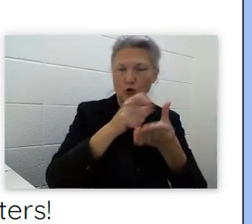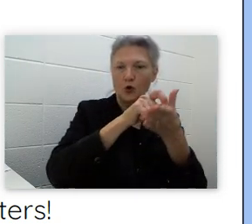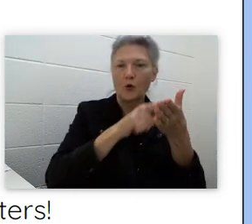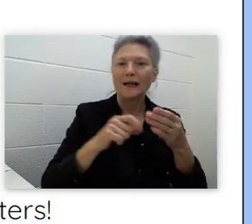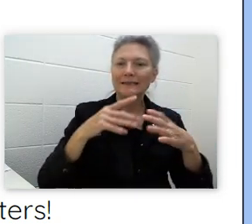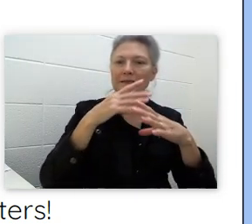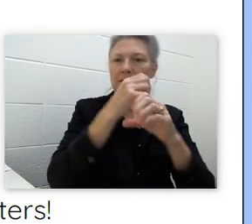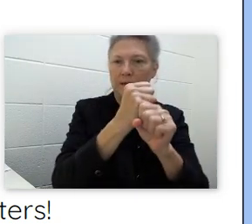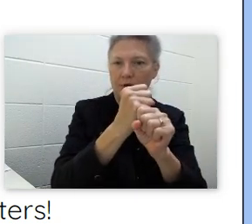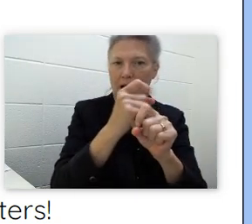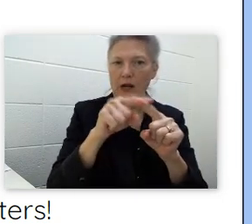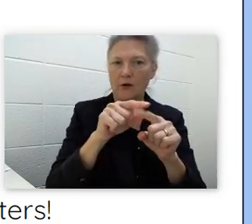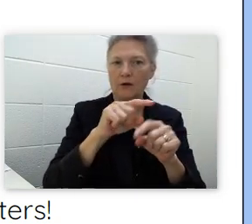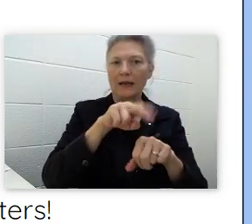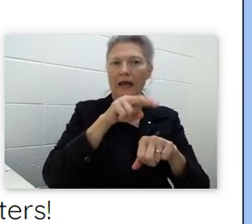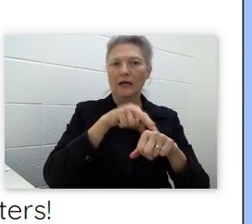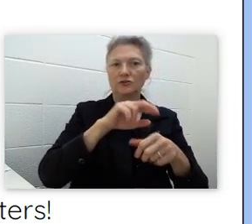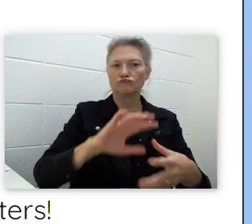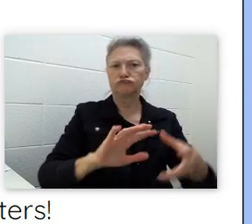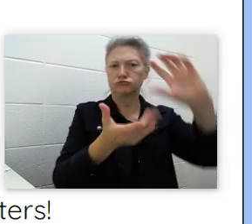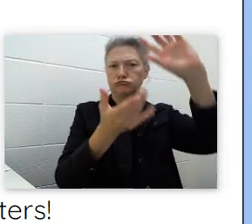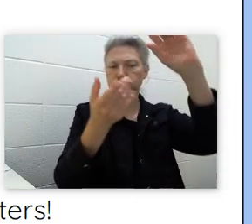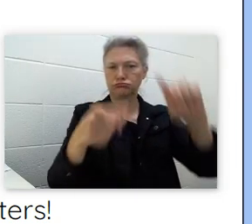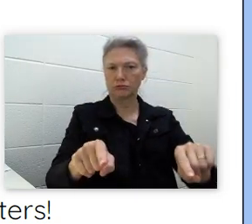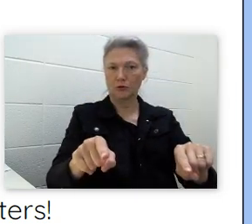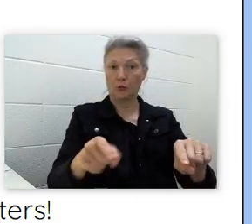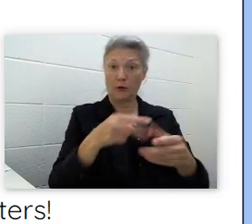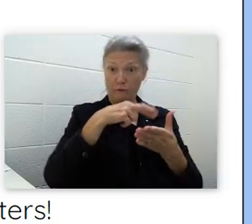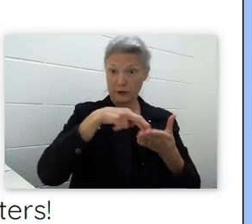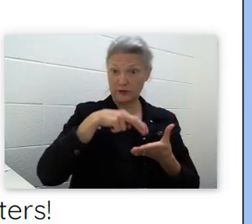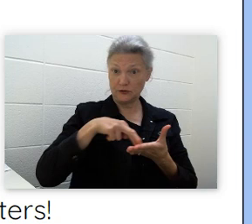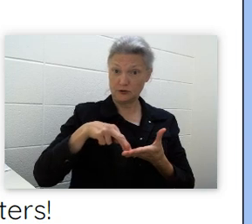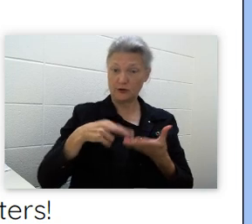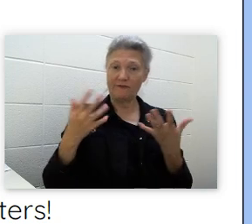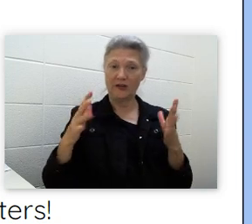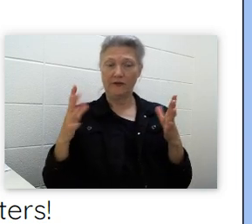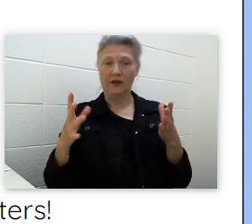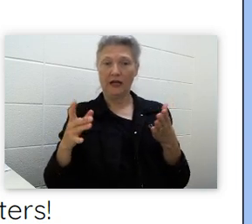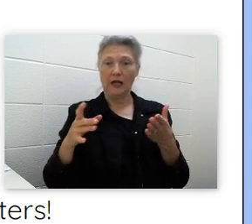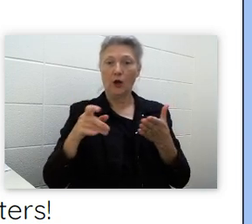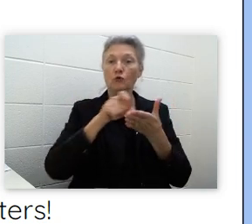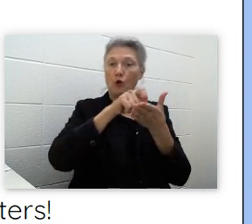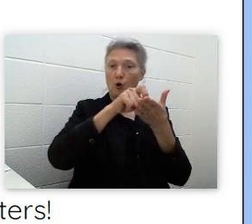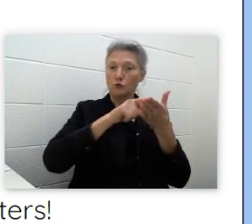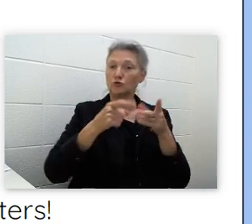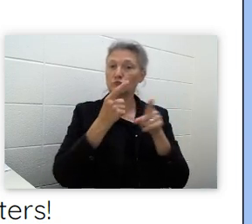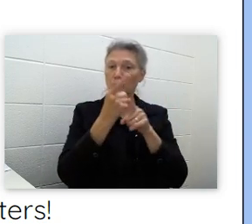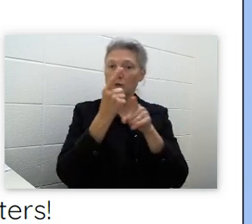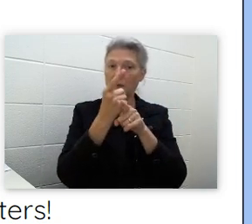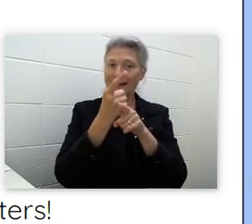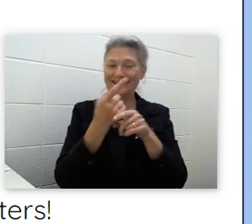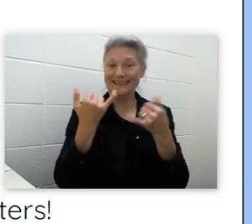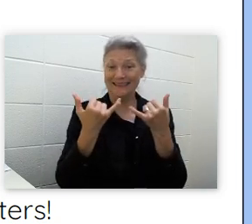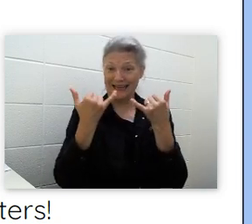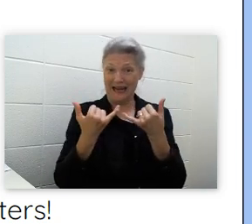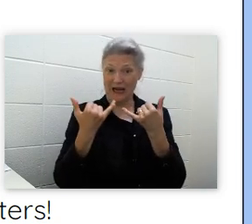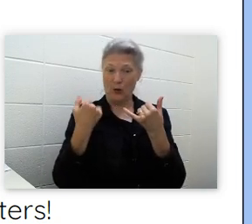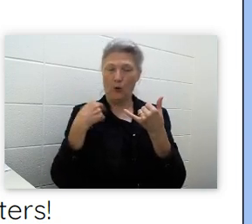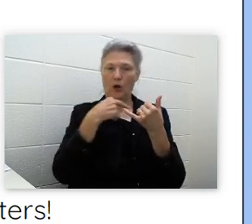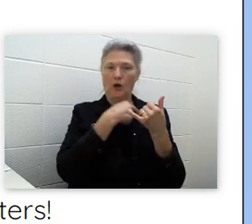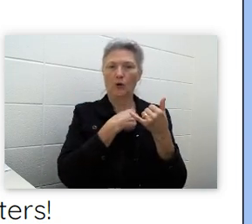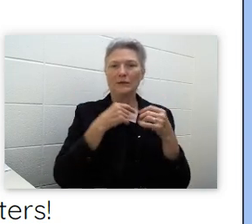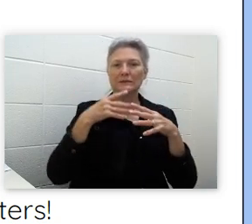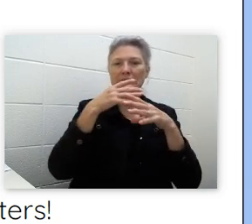our natural disaster. So we've researched, we've taken proper notes. Today, we are going